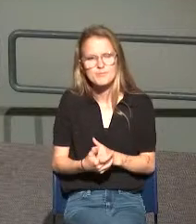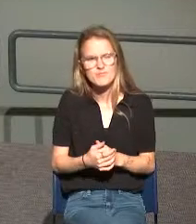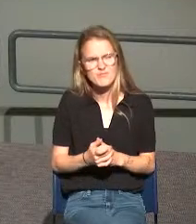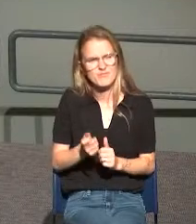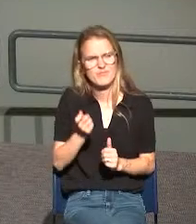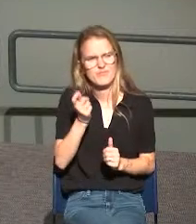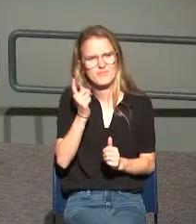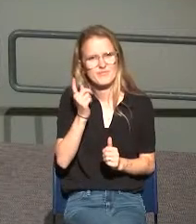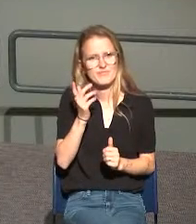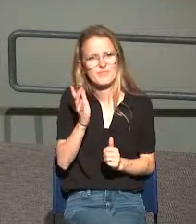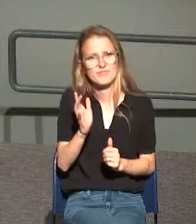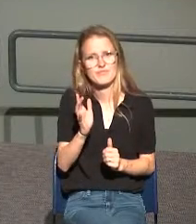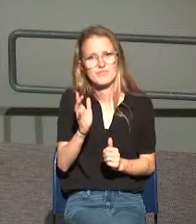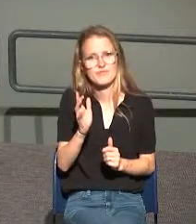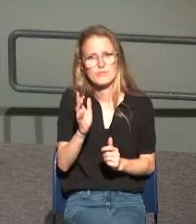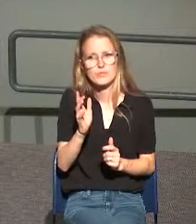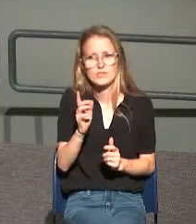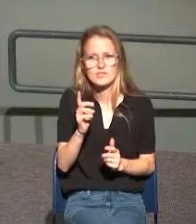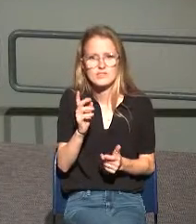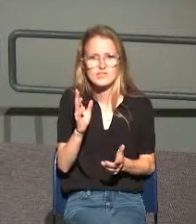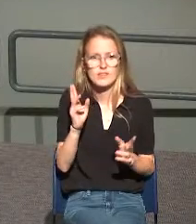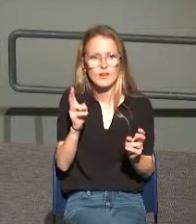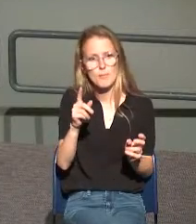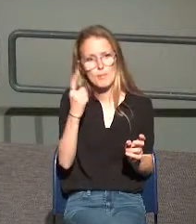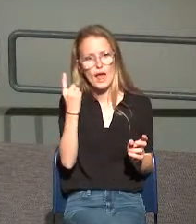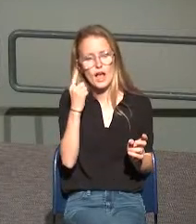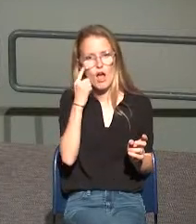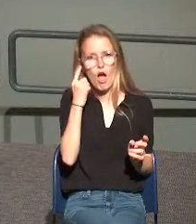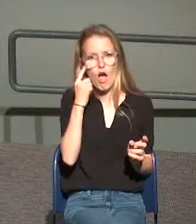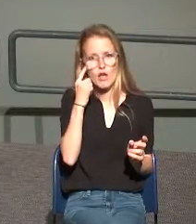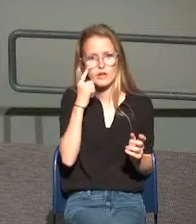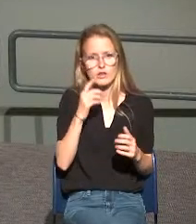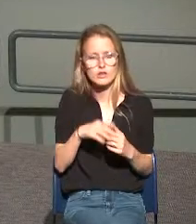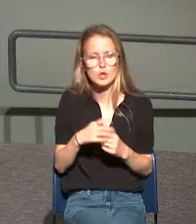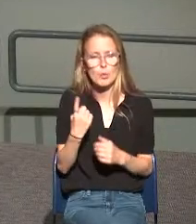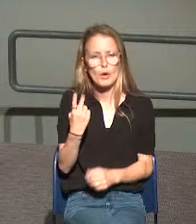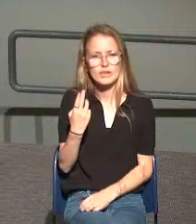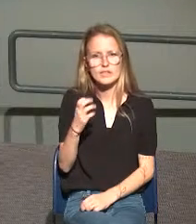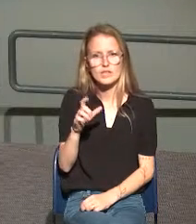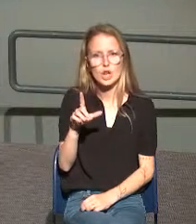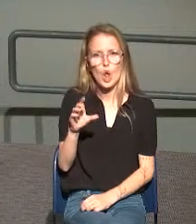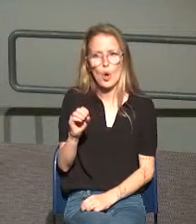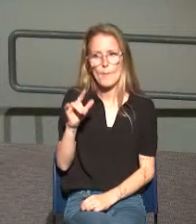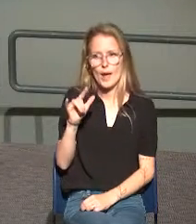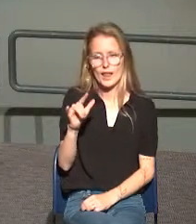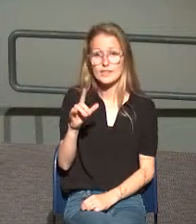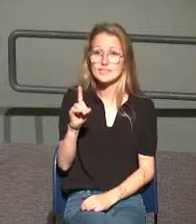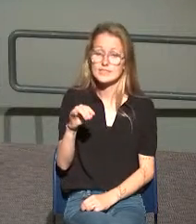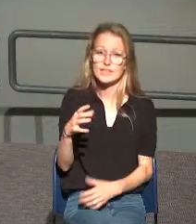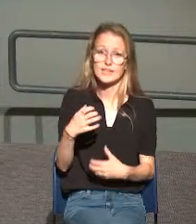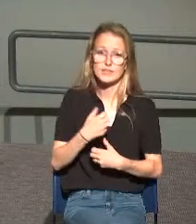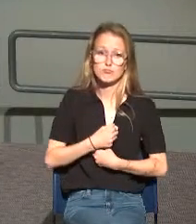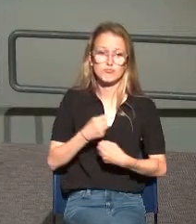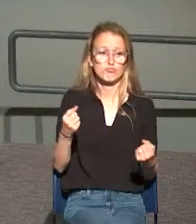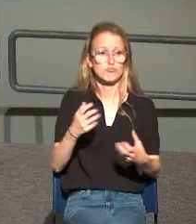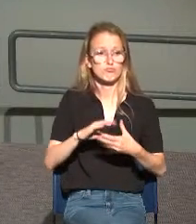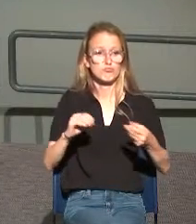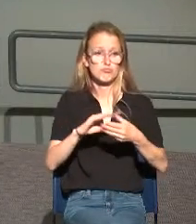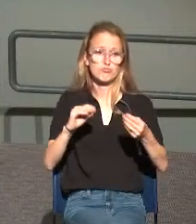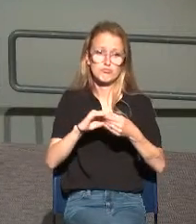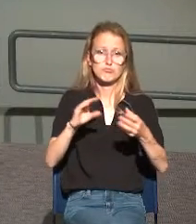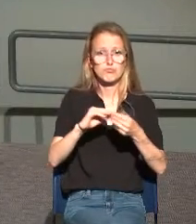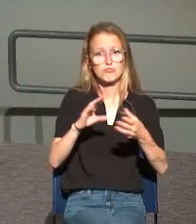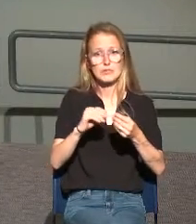it was a black eye. There was one helo pilot who did go public because she was attacked by members of her own